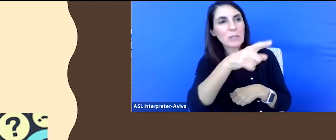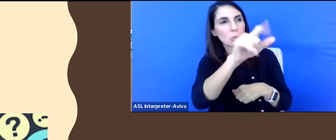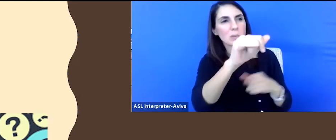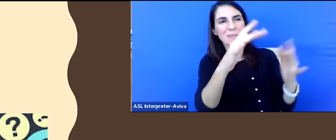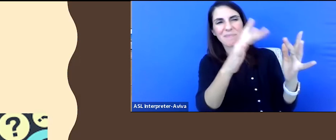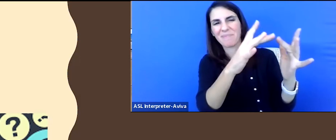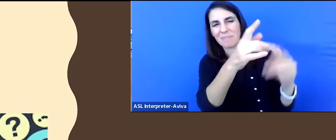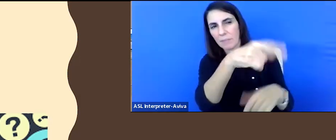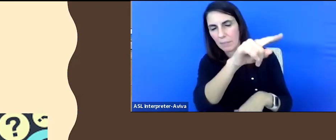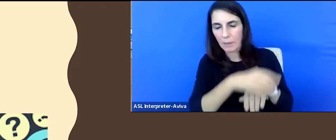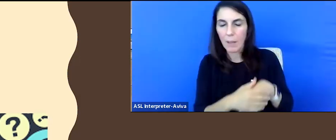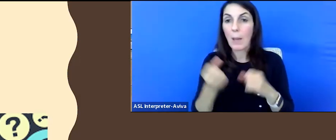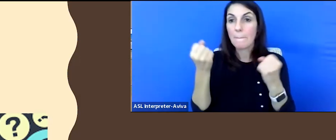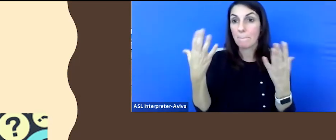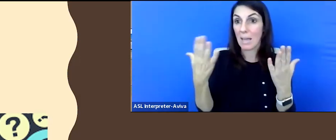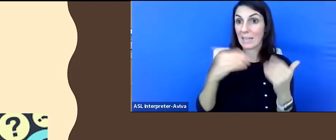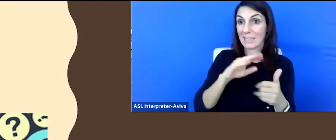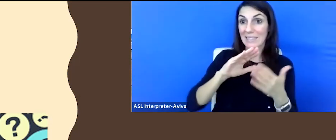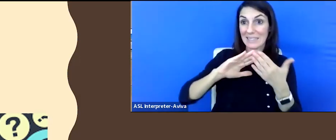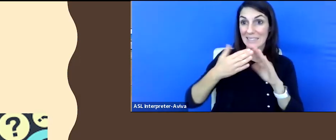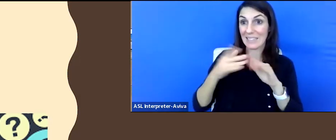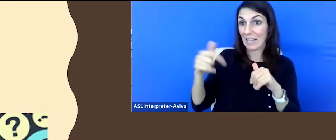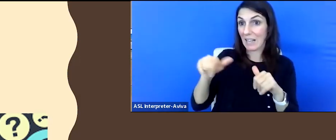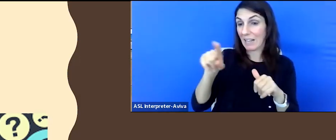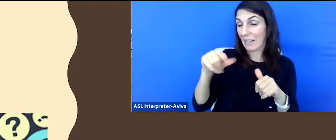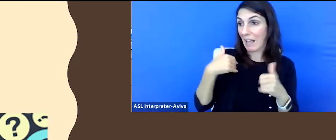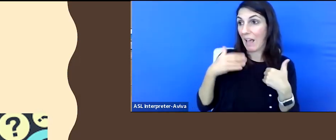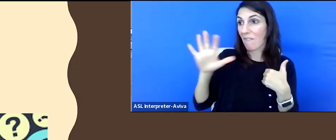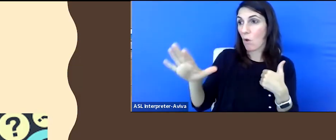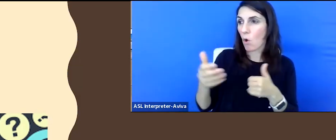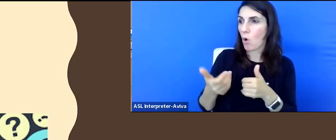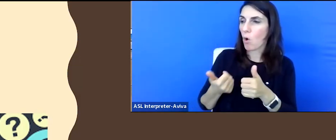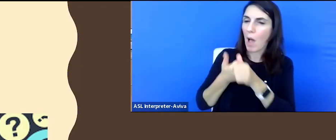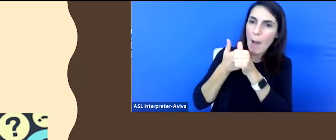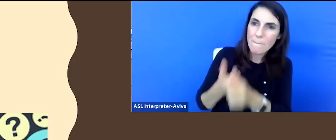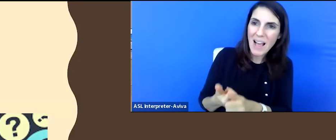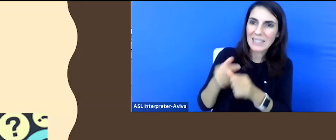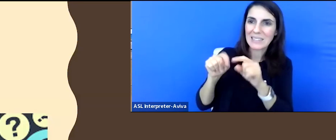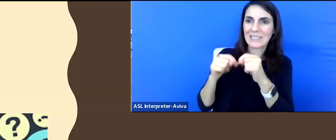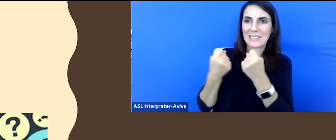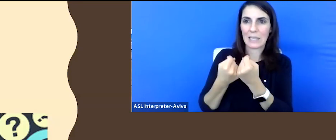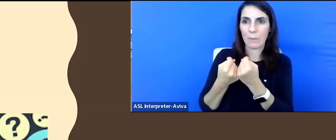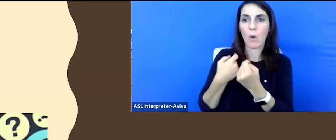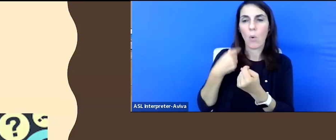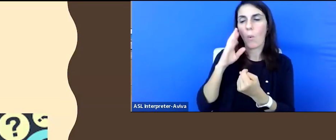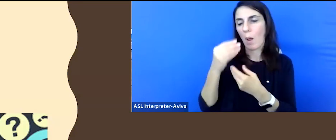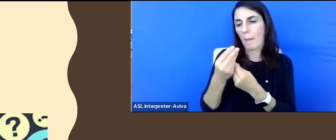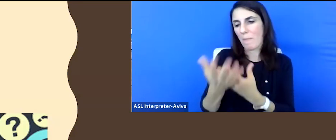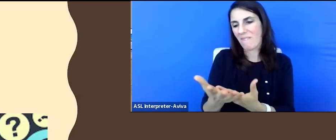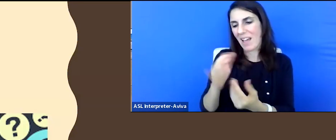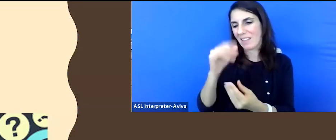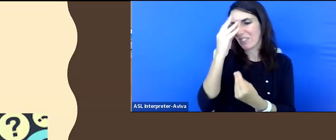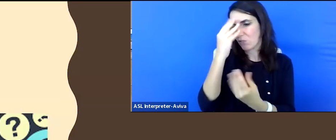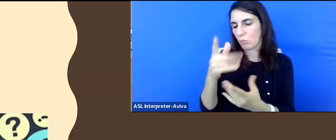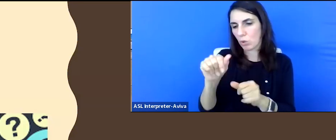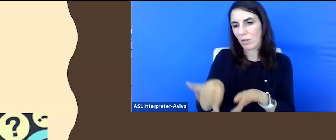Many municipalities have their own code compliance teams, and so we'll get you the information so that you can open a